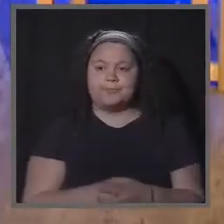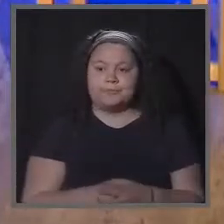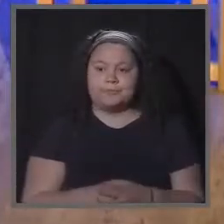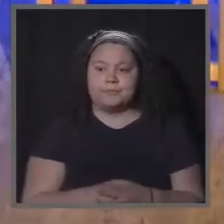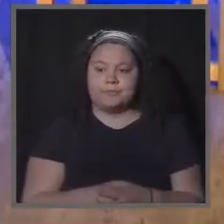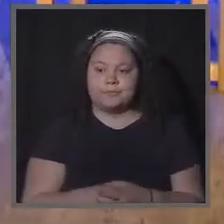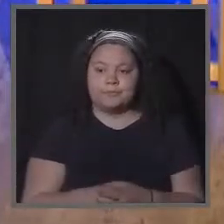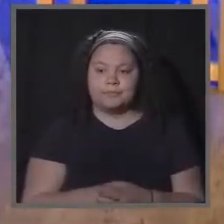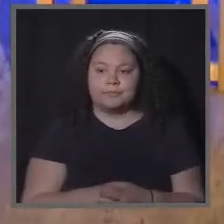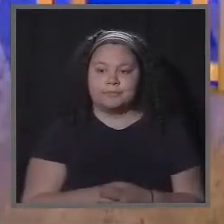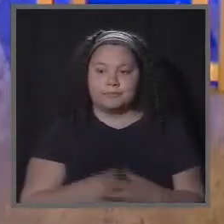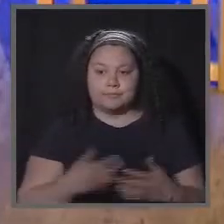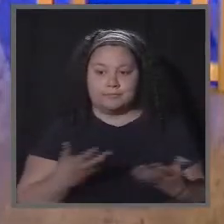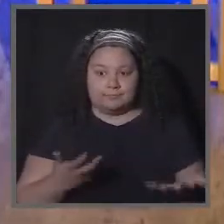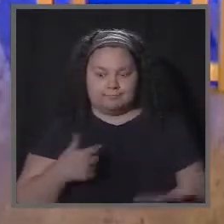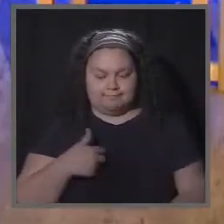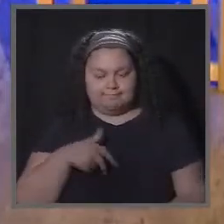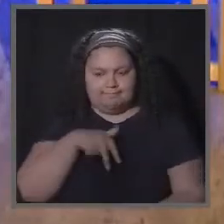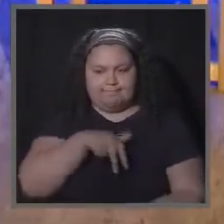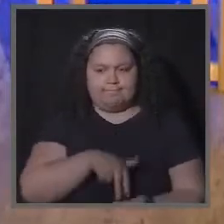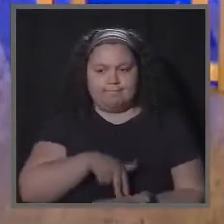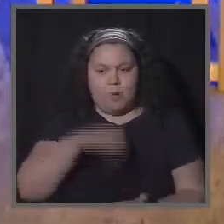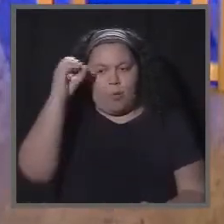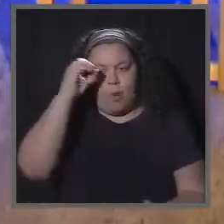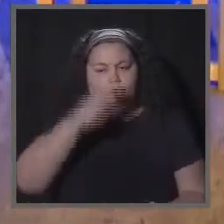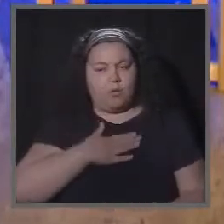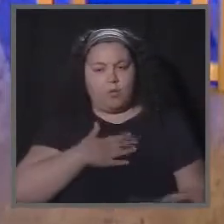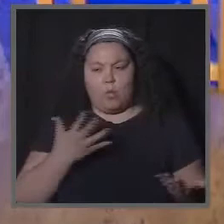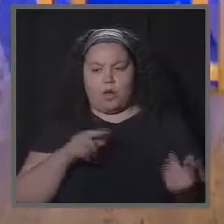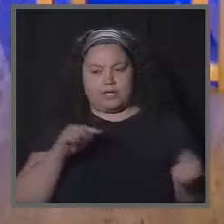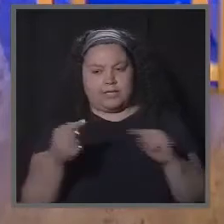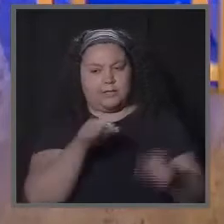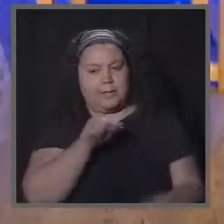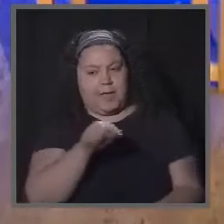somehow be my positioning throughout this dialogue.